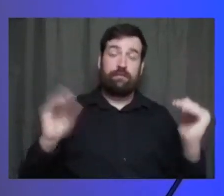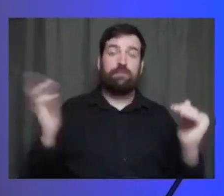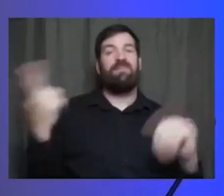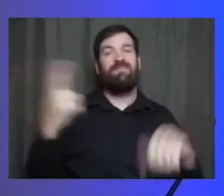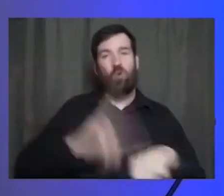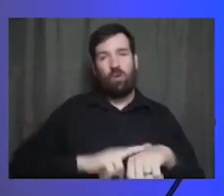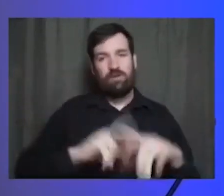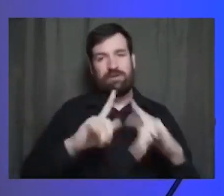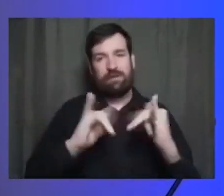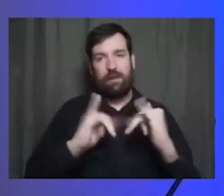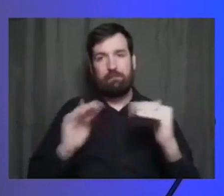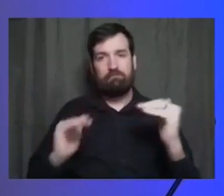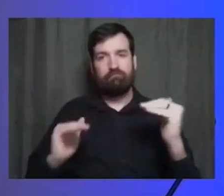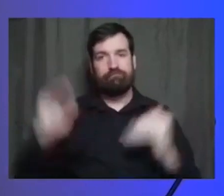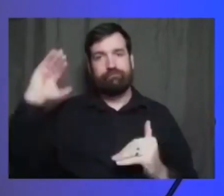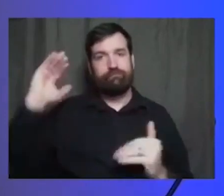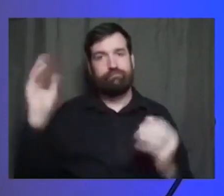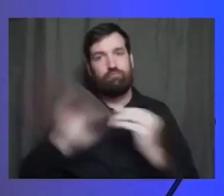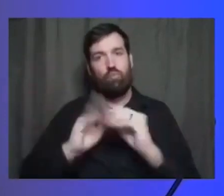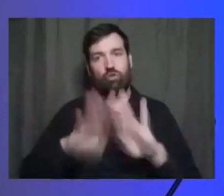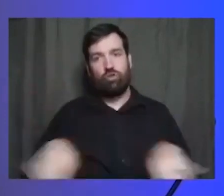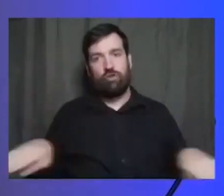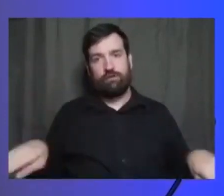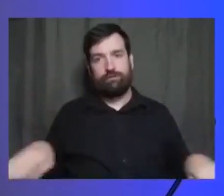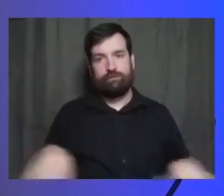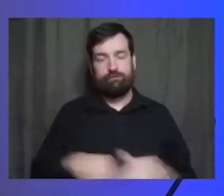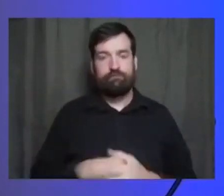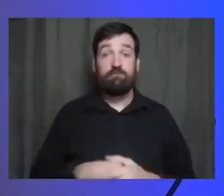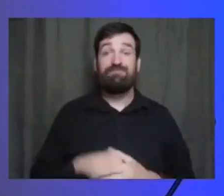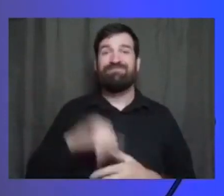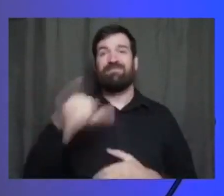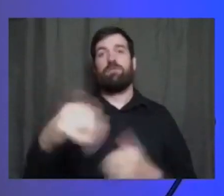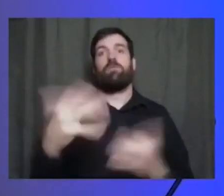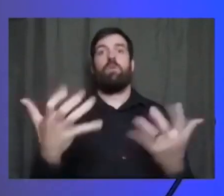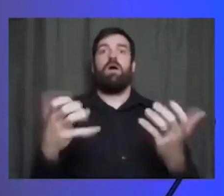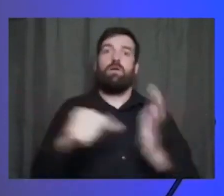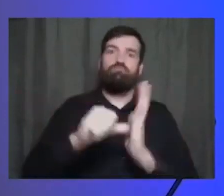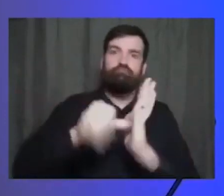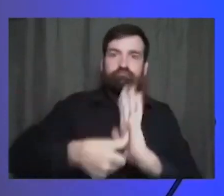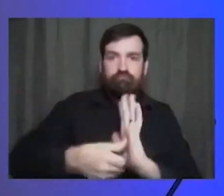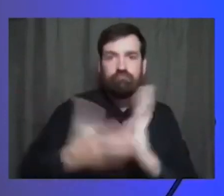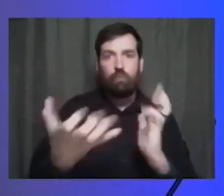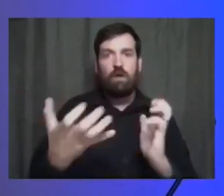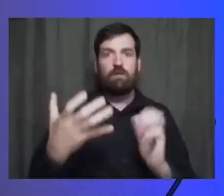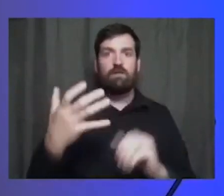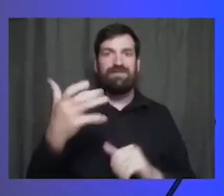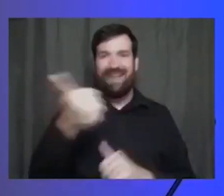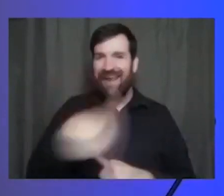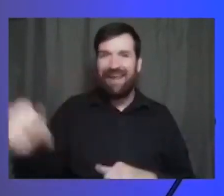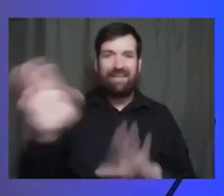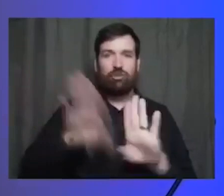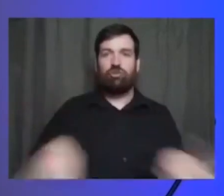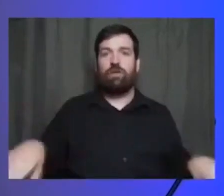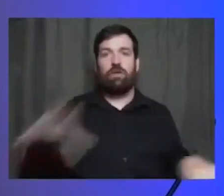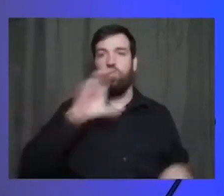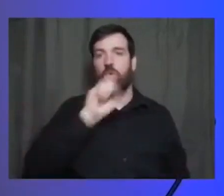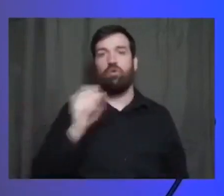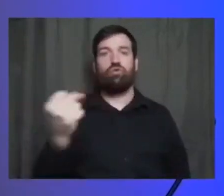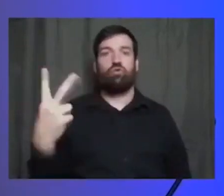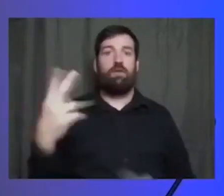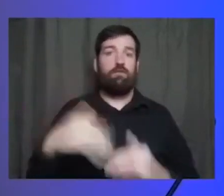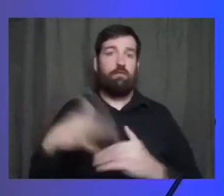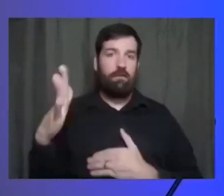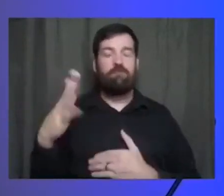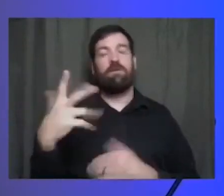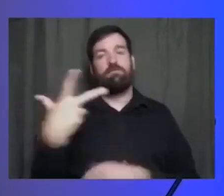has increased, which is why we want to stress that all children 12 and older get vaccinated at this point, and then as soon as we have